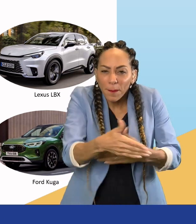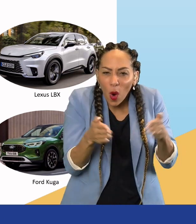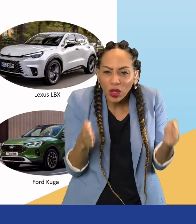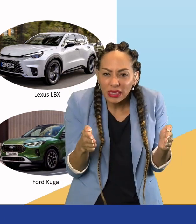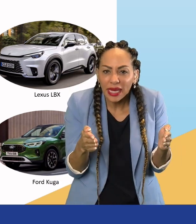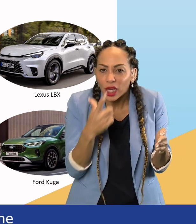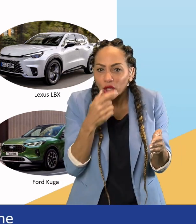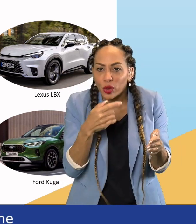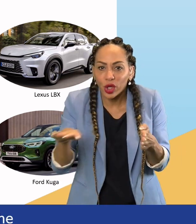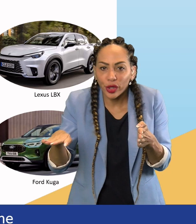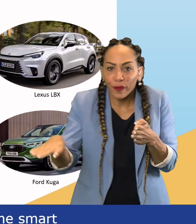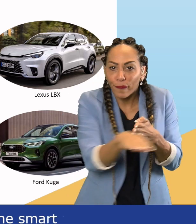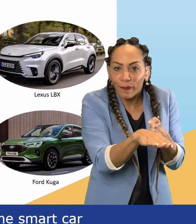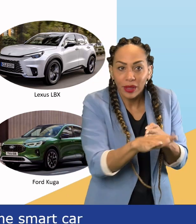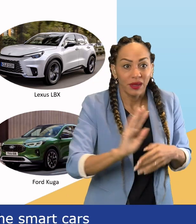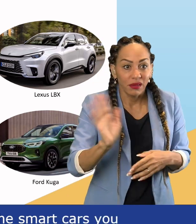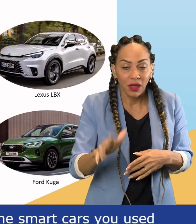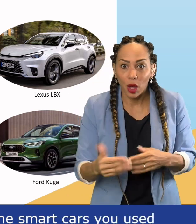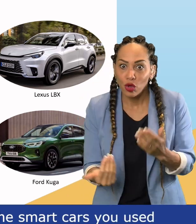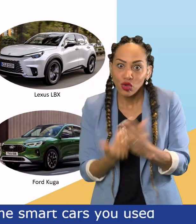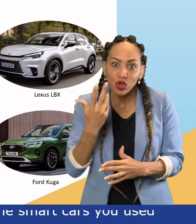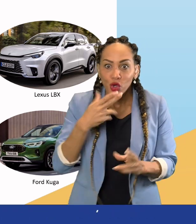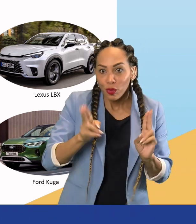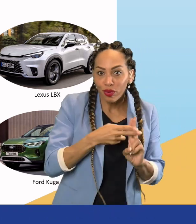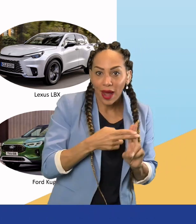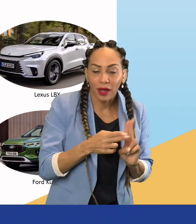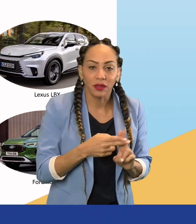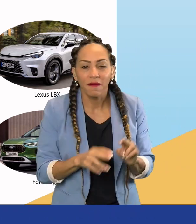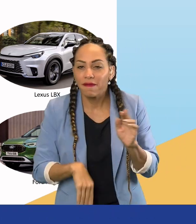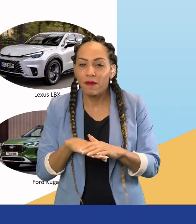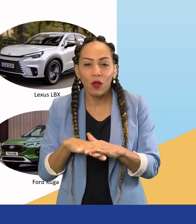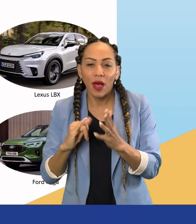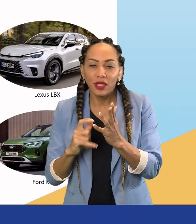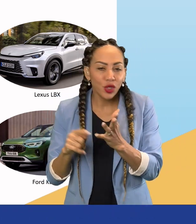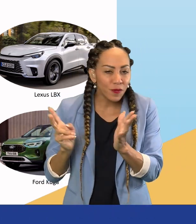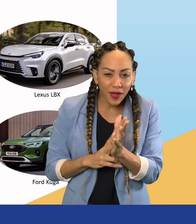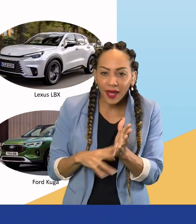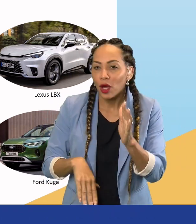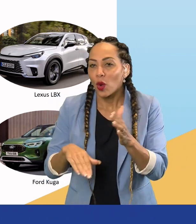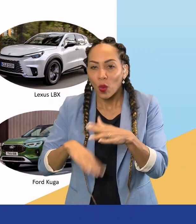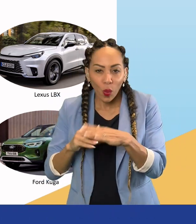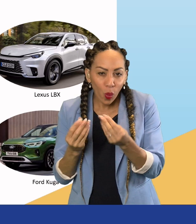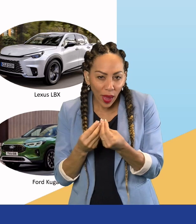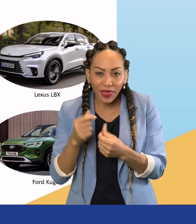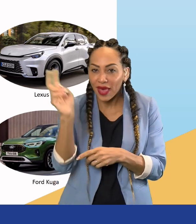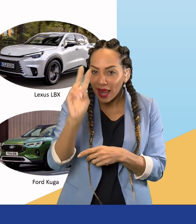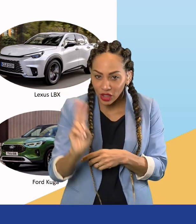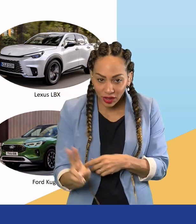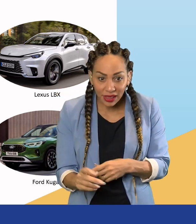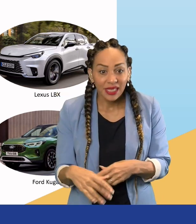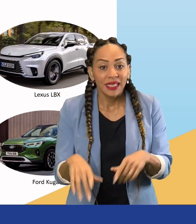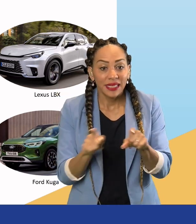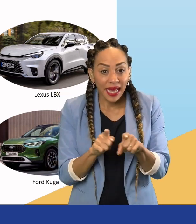Now a funky new brand with an SUV that runs fully on electric. The same can be said for the family favourite, the Fiat 600e,